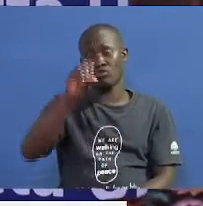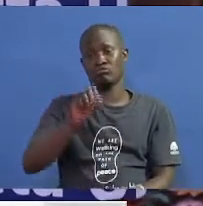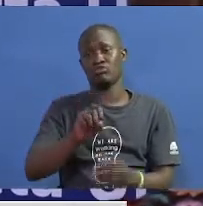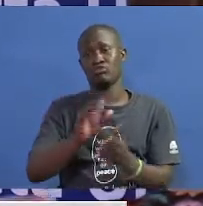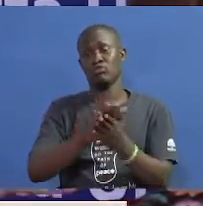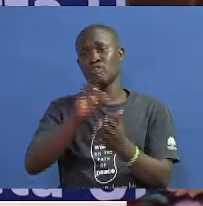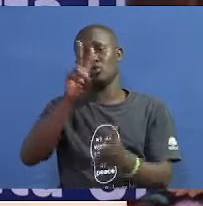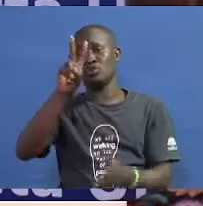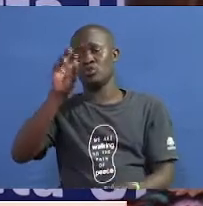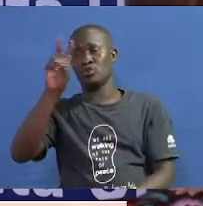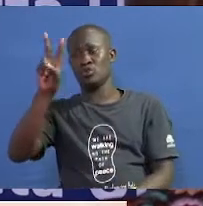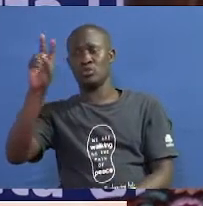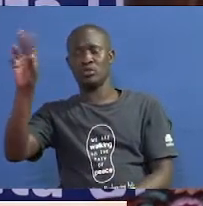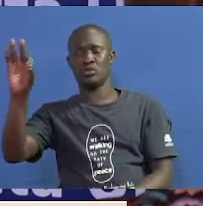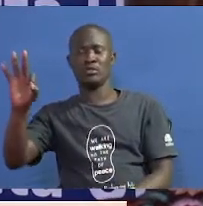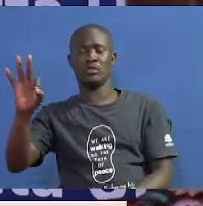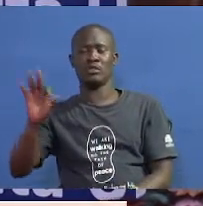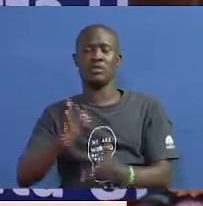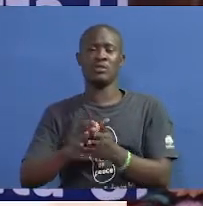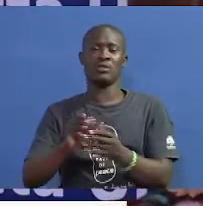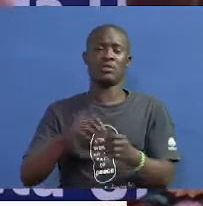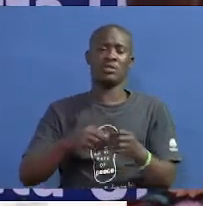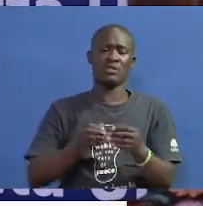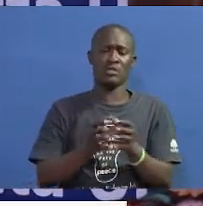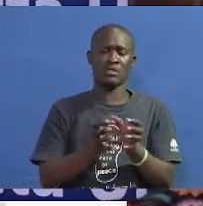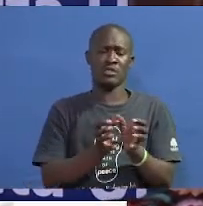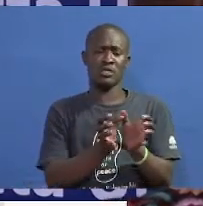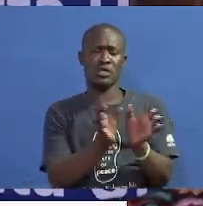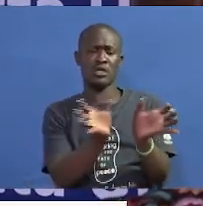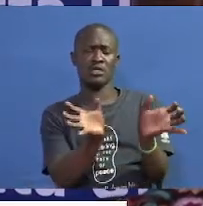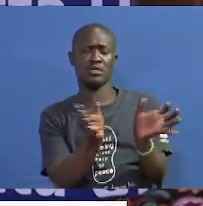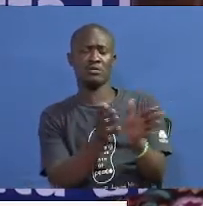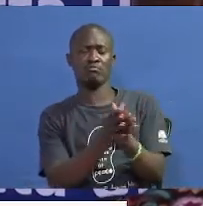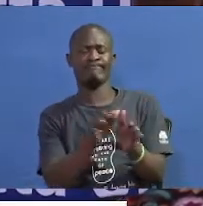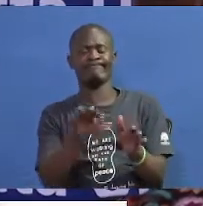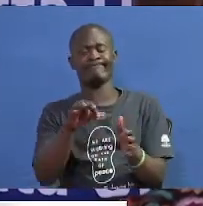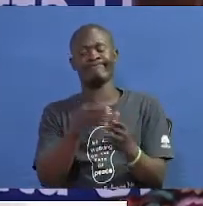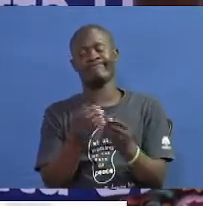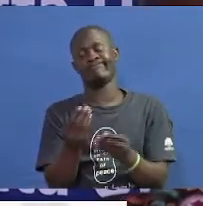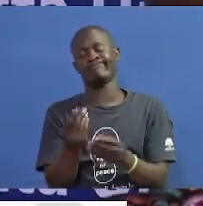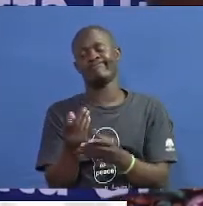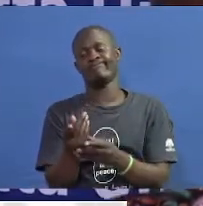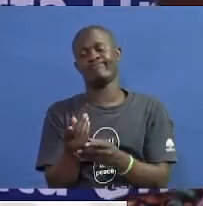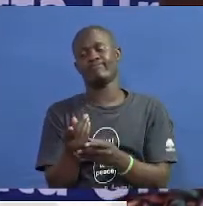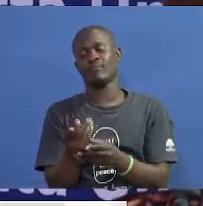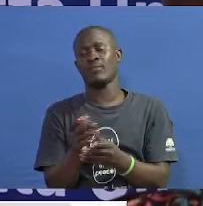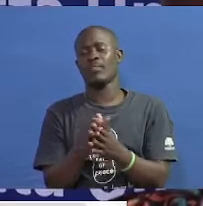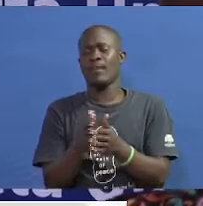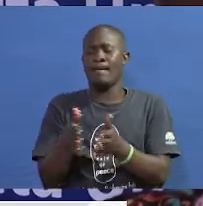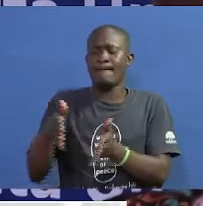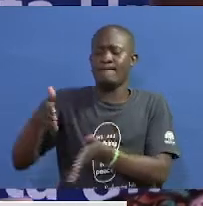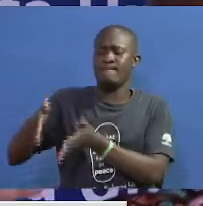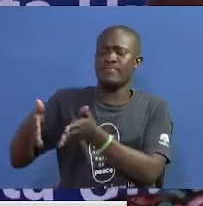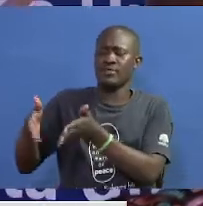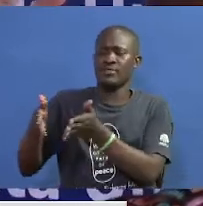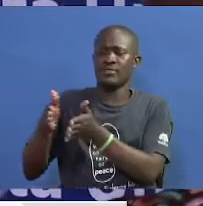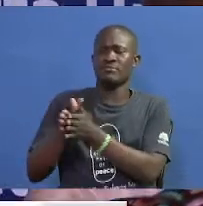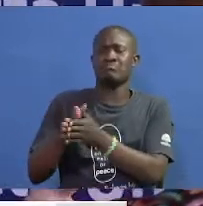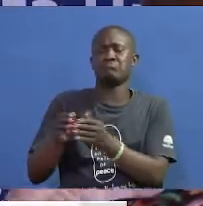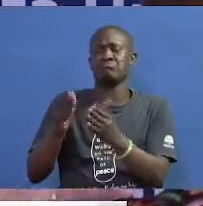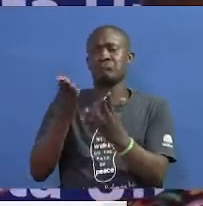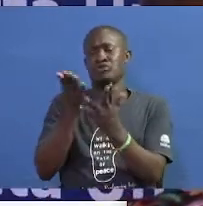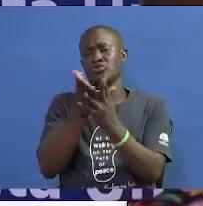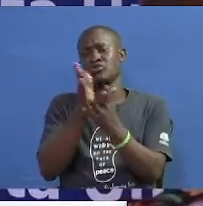2023. And this was all Gates funded, and this tripartite or the partnership between Kenyatta